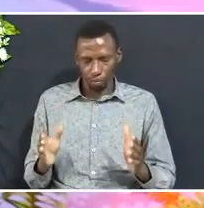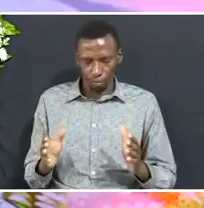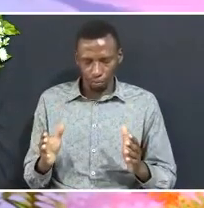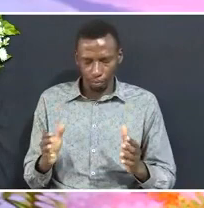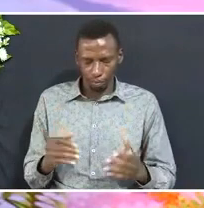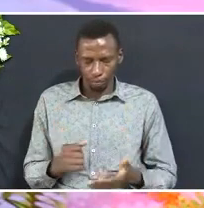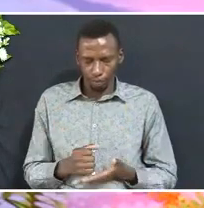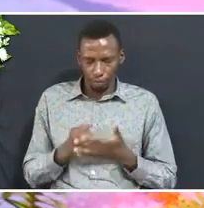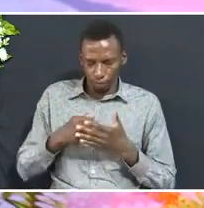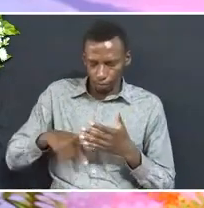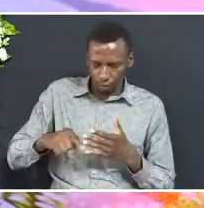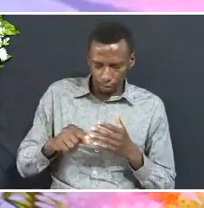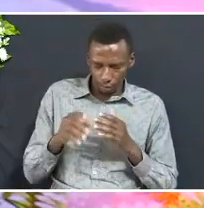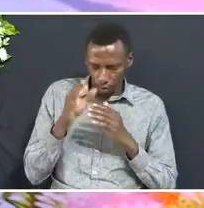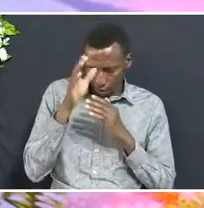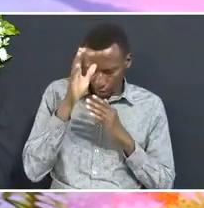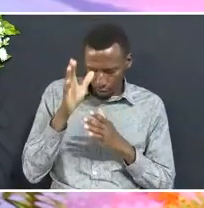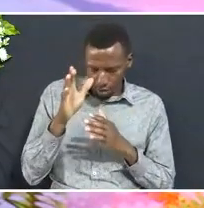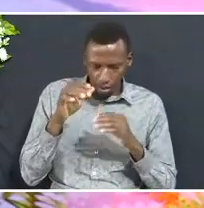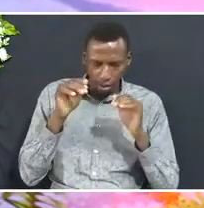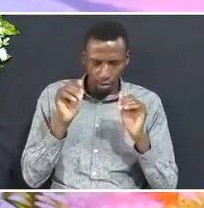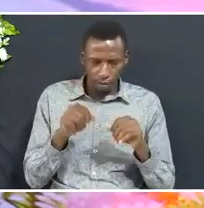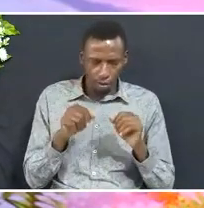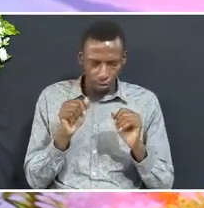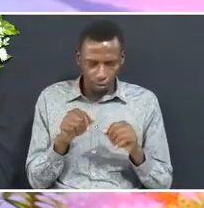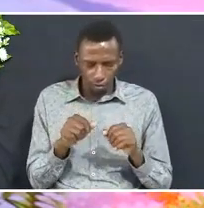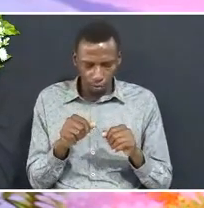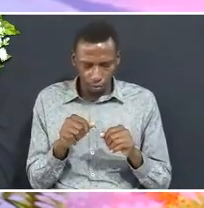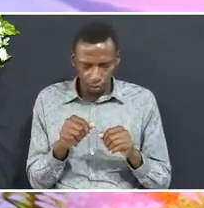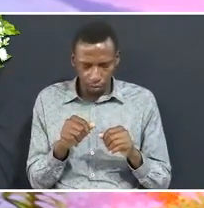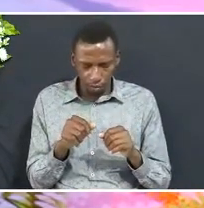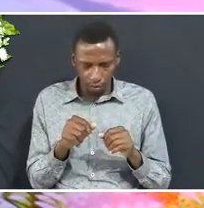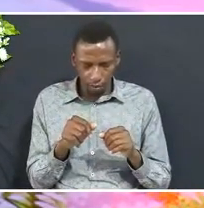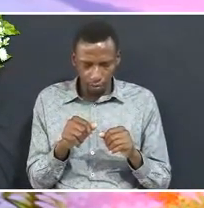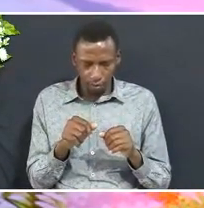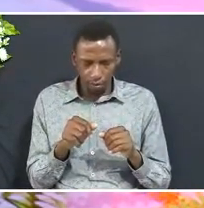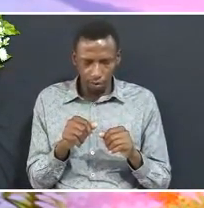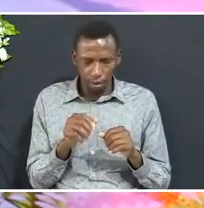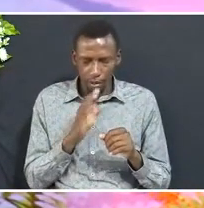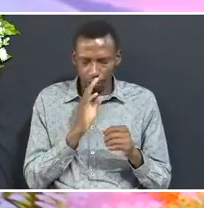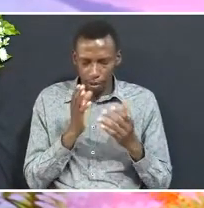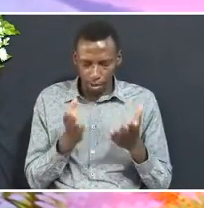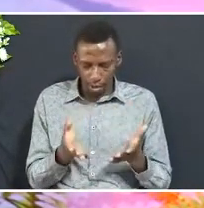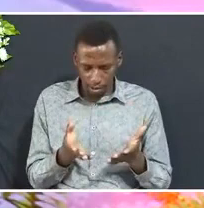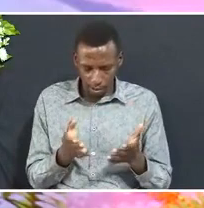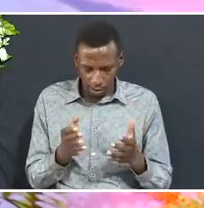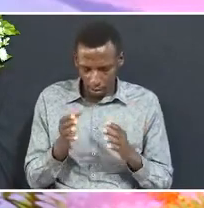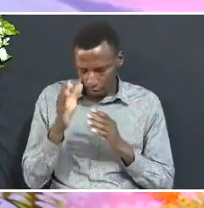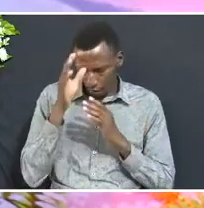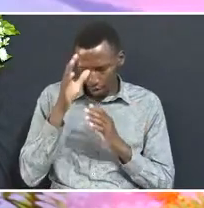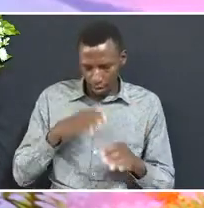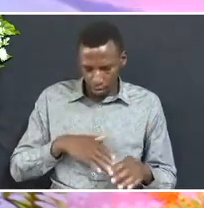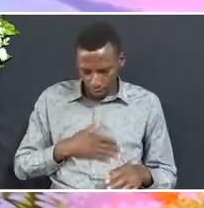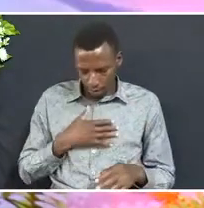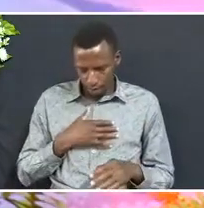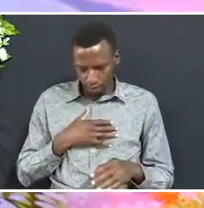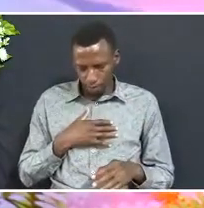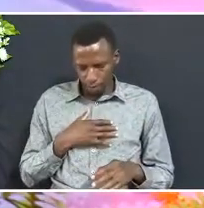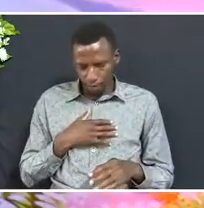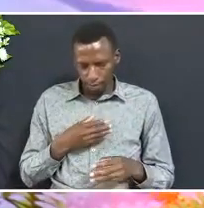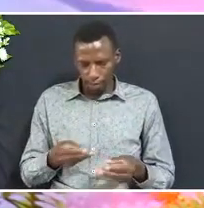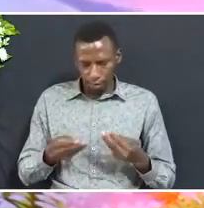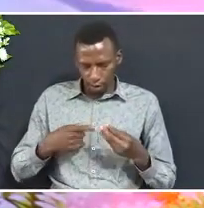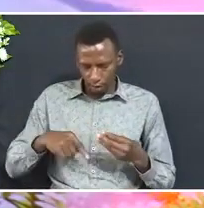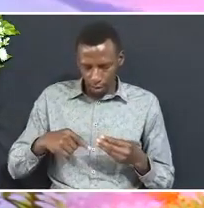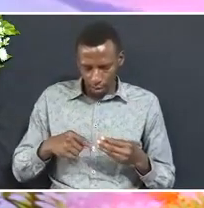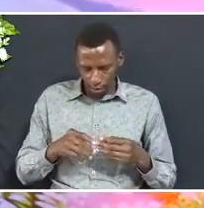For helping us, O Father, to be able to set up the broken altars even in our homes, my Father. For leading us